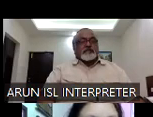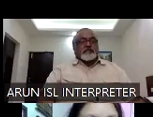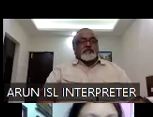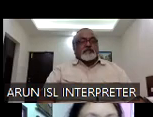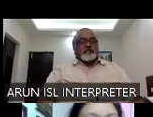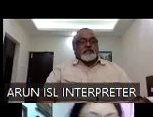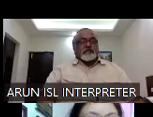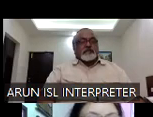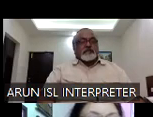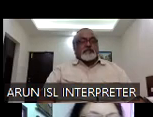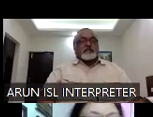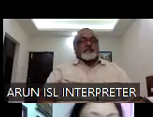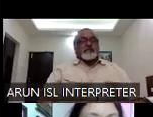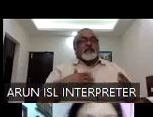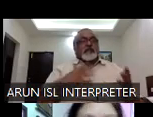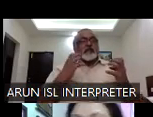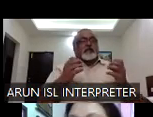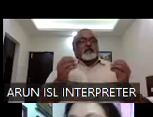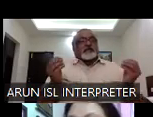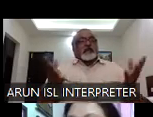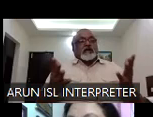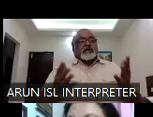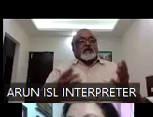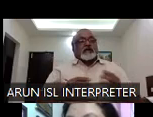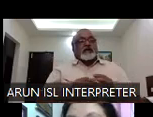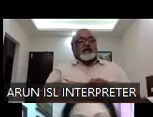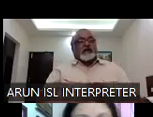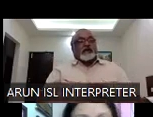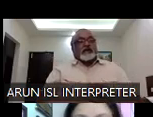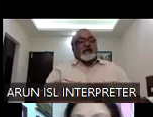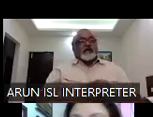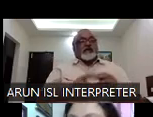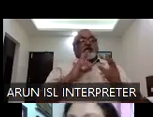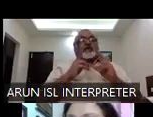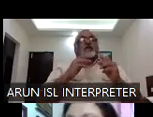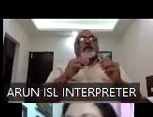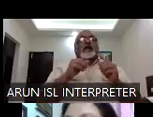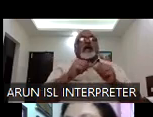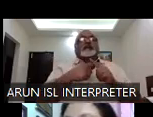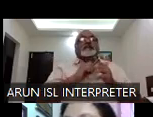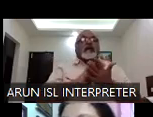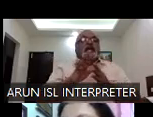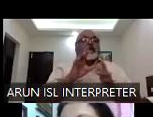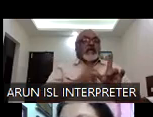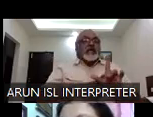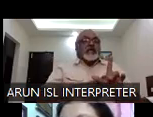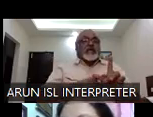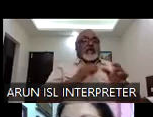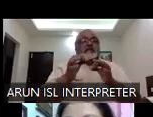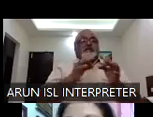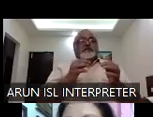So I would like to start with something which Akshay was mentioning, that see, you have studied the law, you've studied